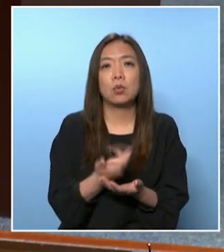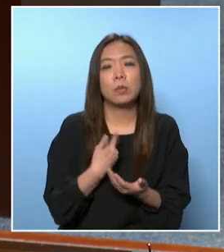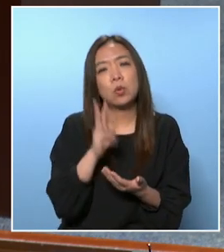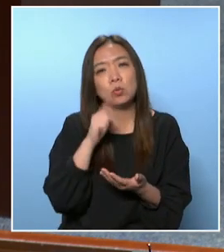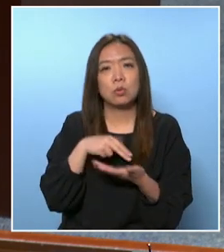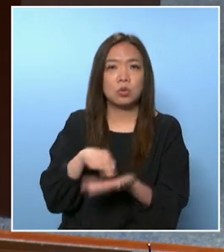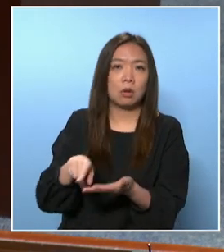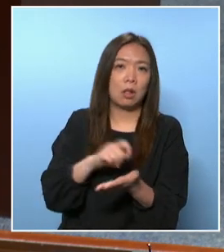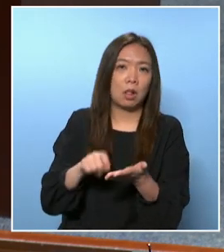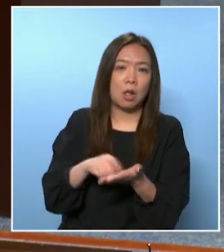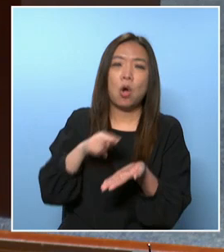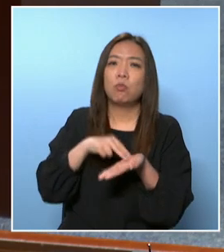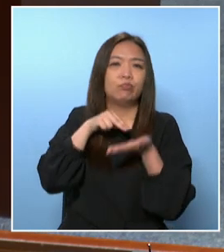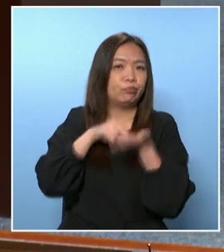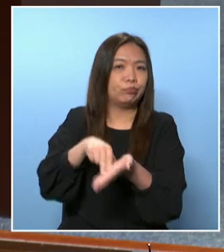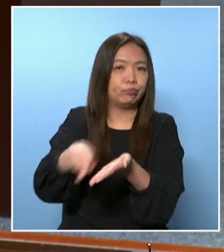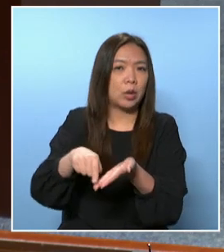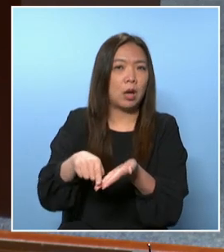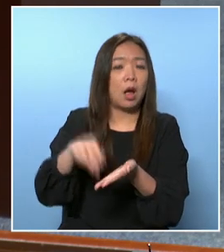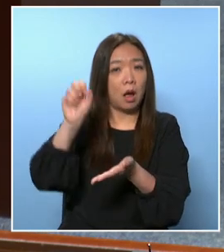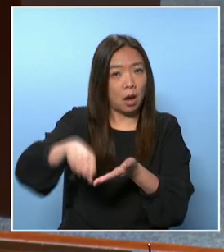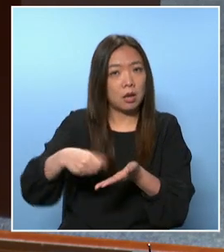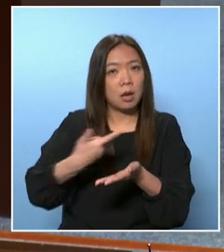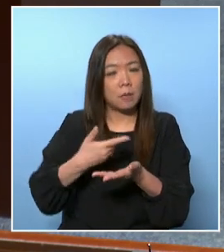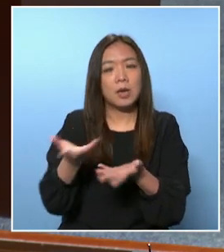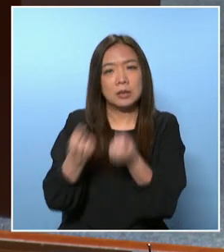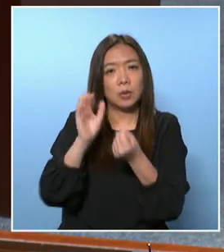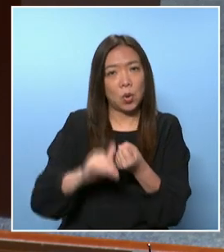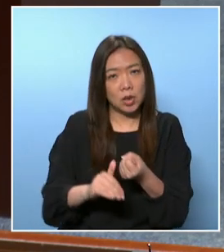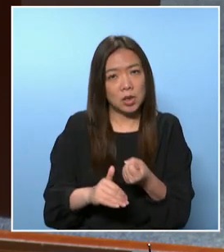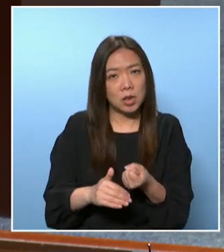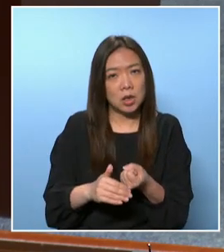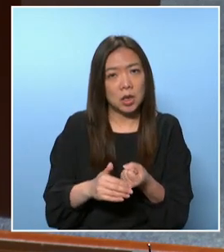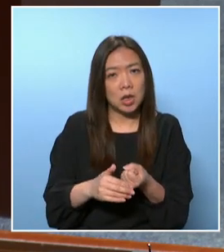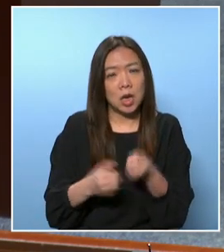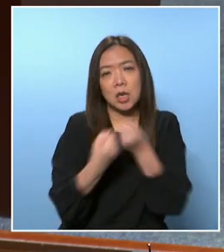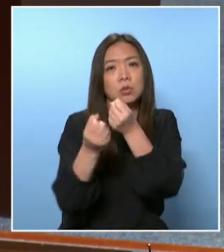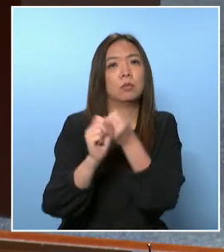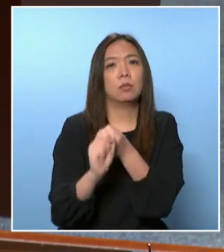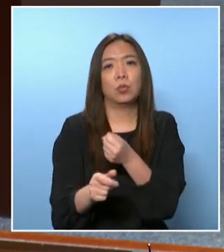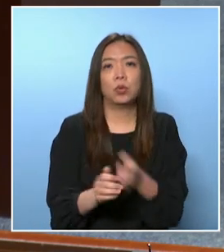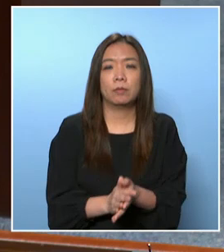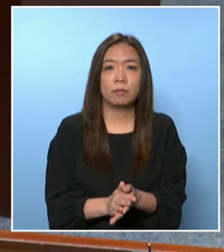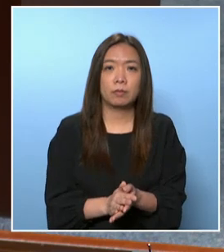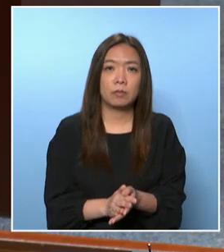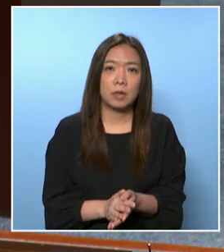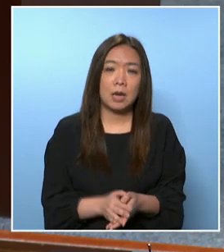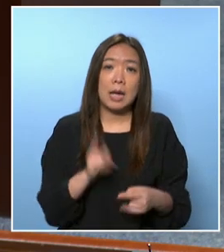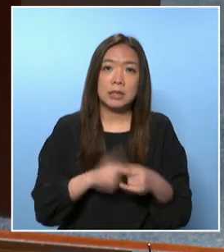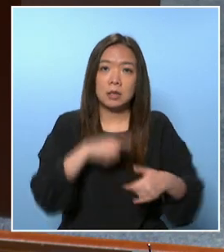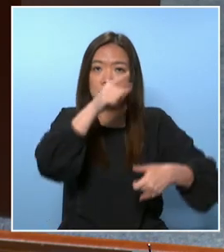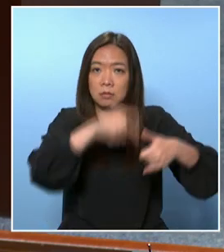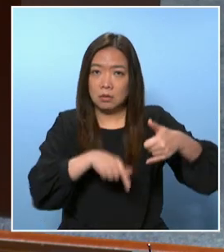a very easy assessment. Or if you're satisfied that someone is mentally capable, that would be good enough, which is beyond